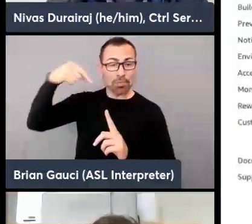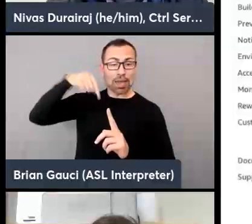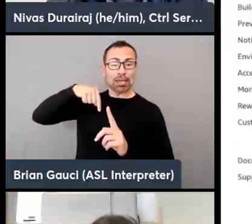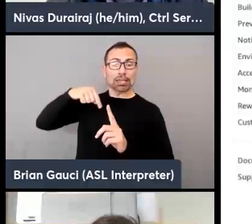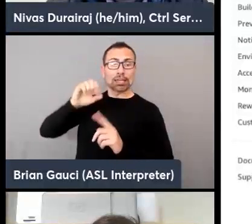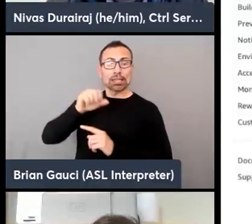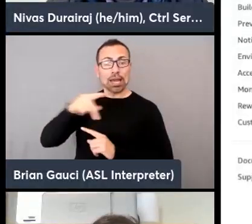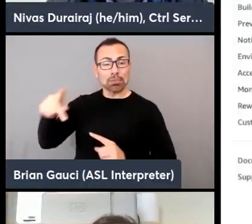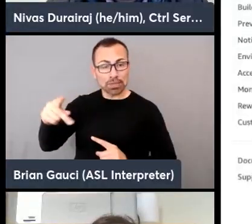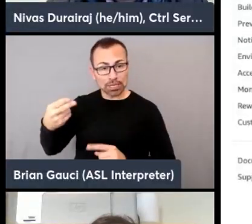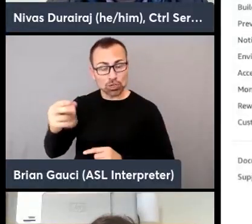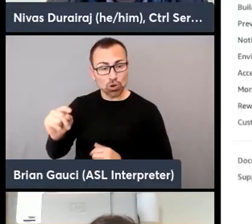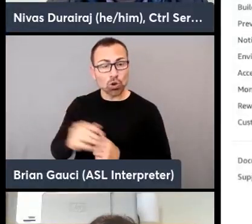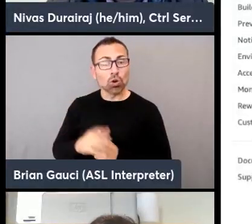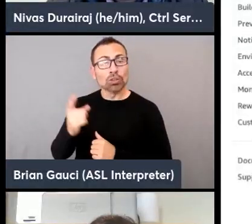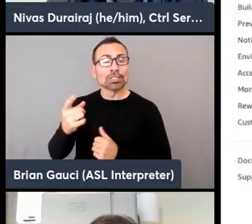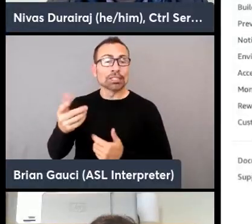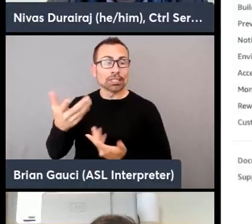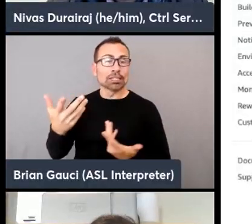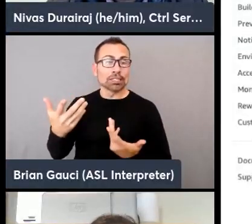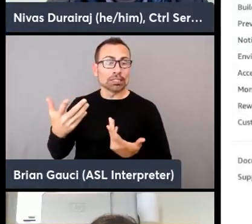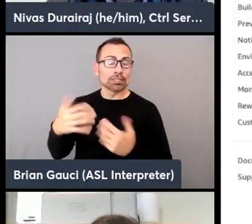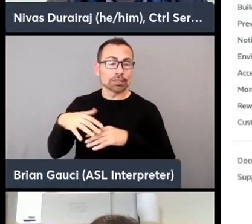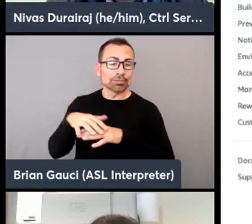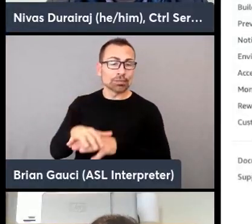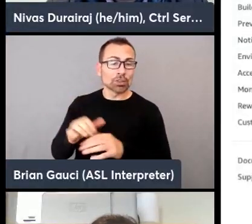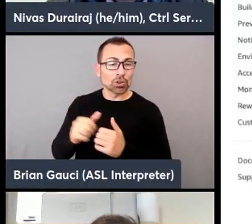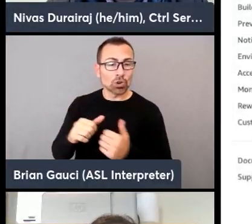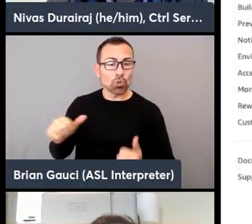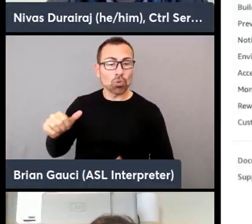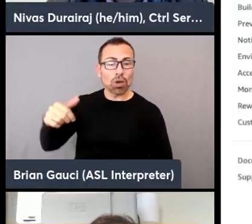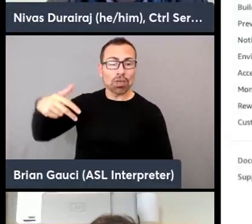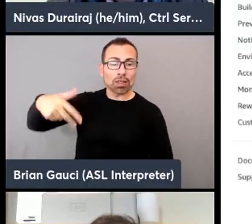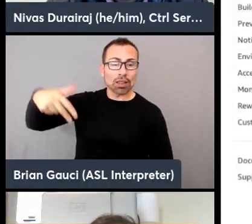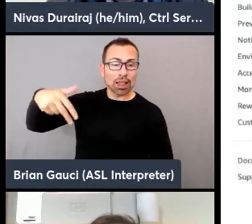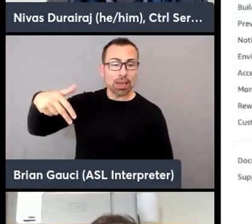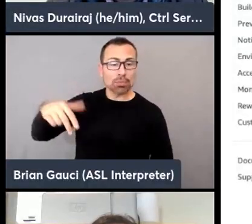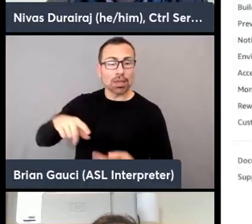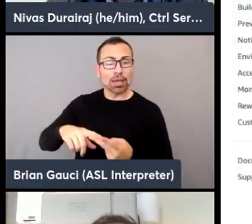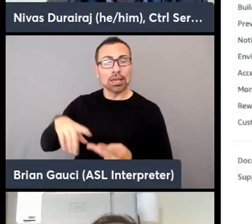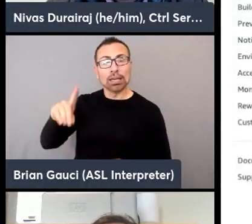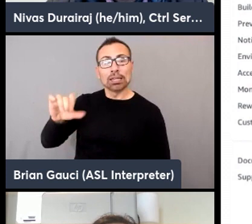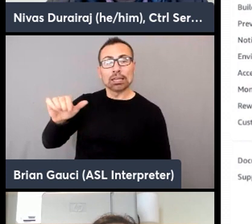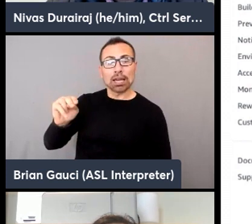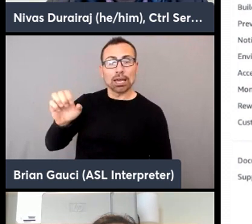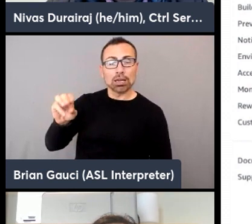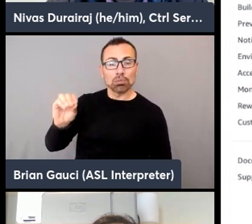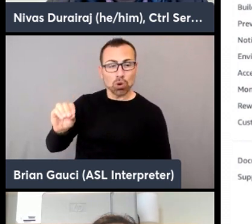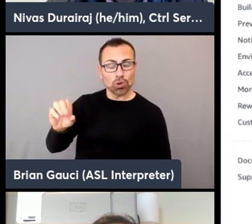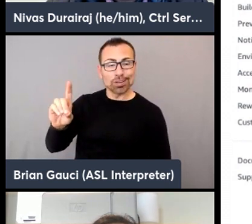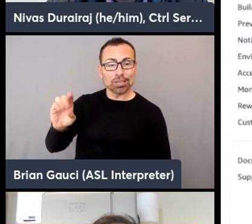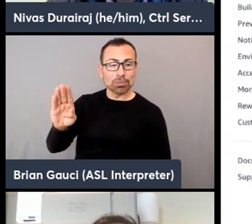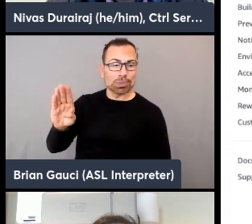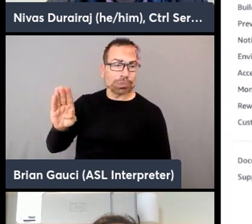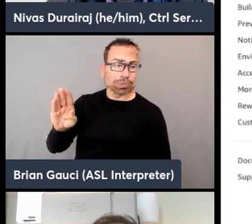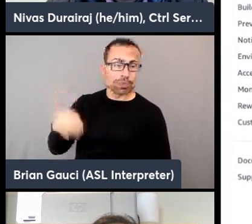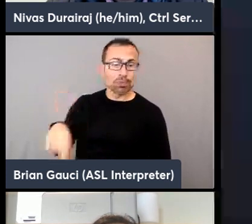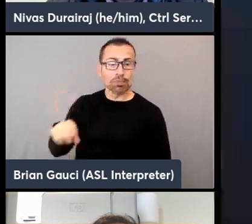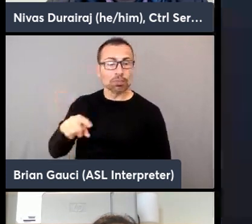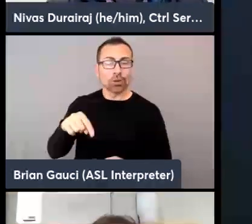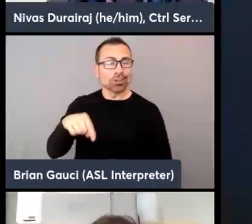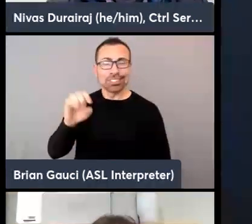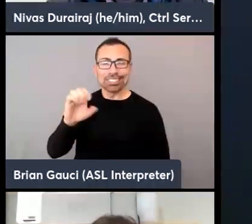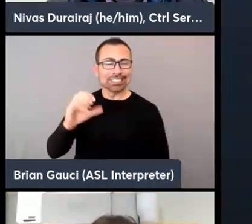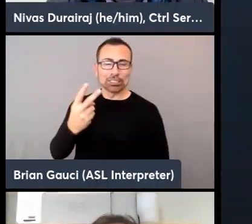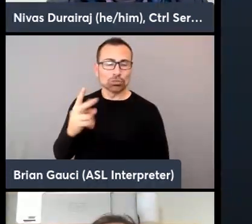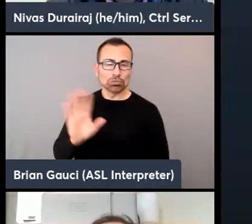with Lambda and DynamoDB. So not EC2, but Lambda. Okay. So here is